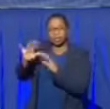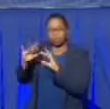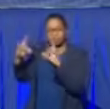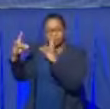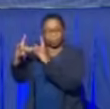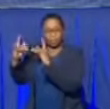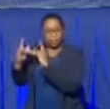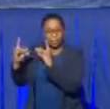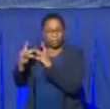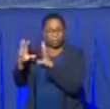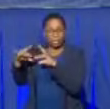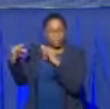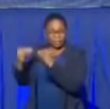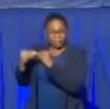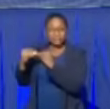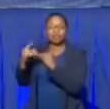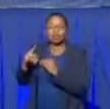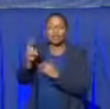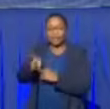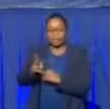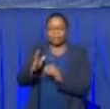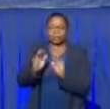mark against a single party.